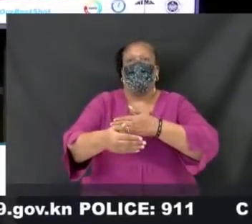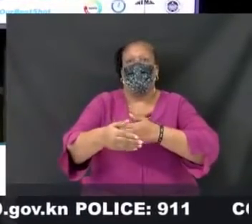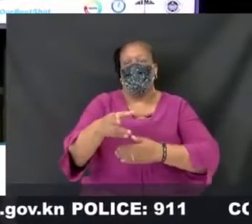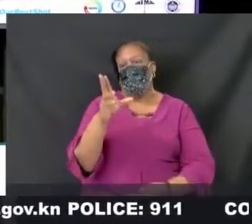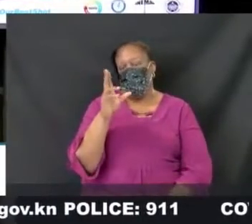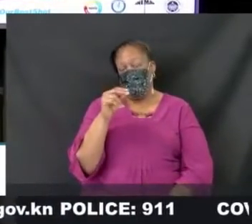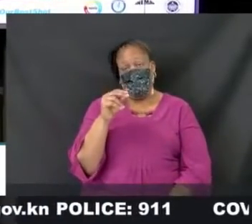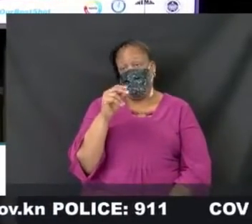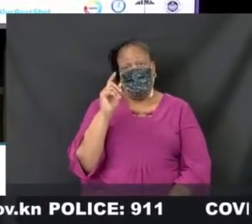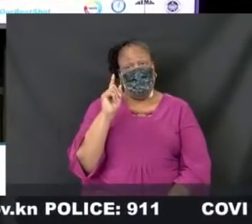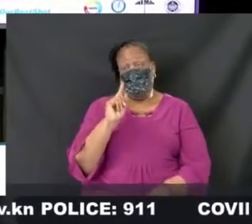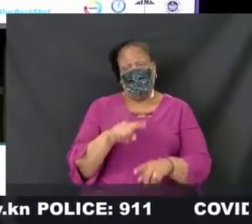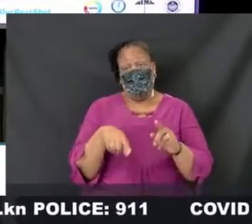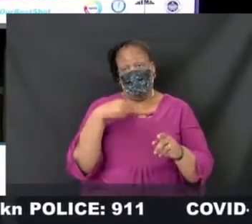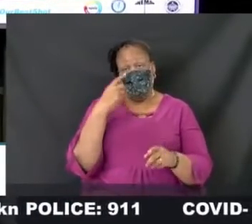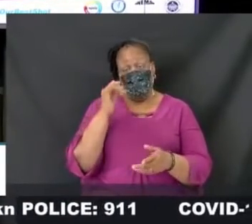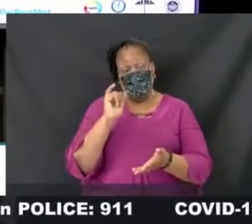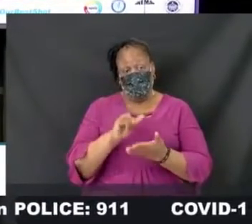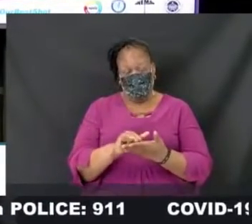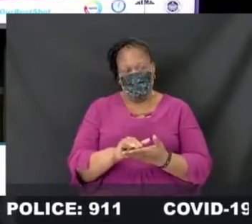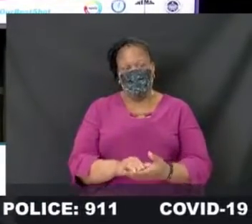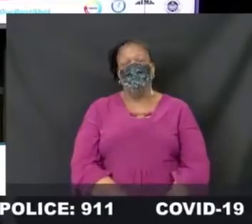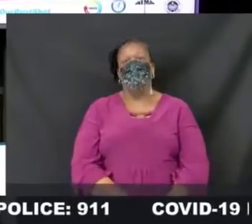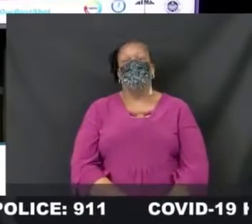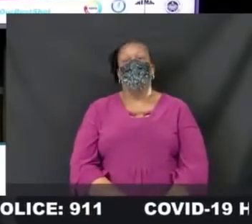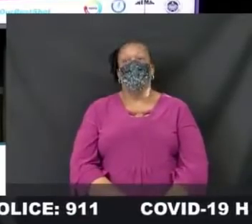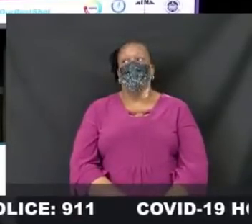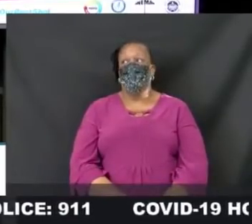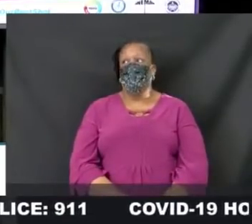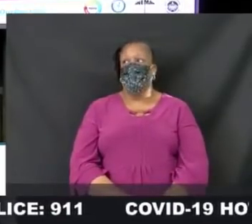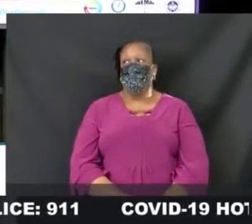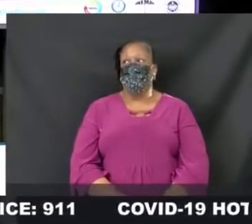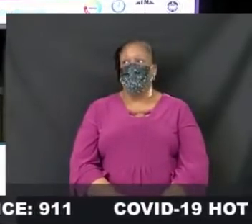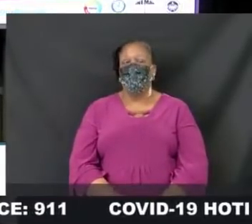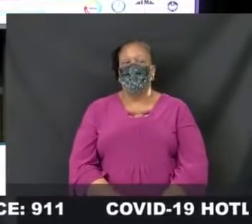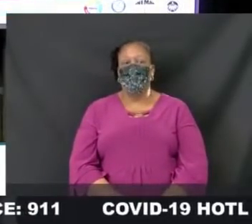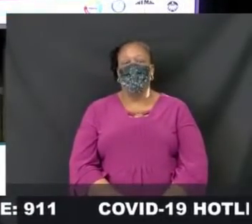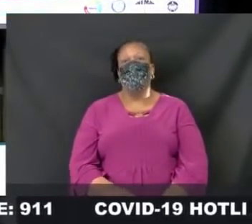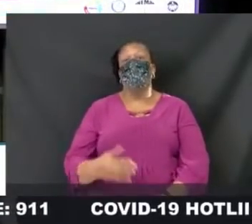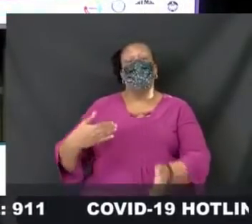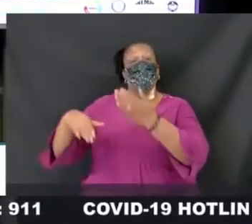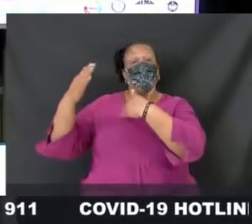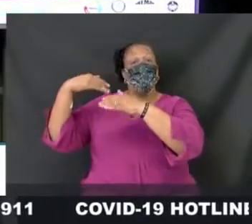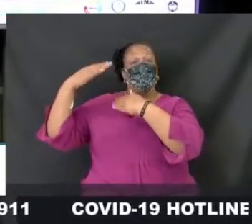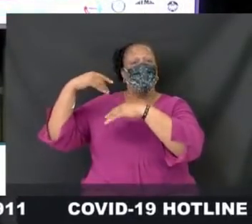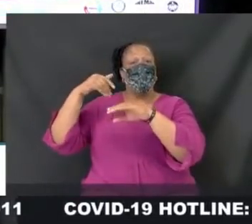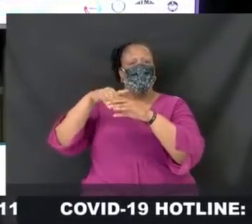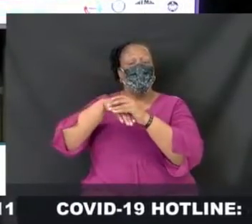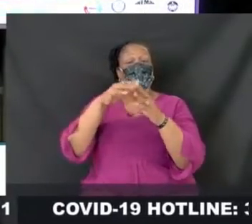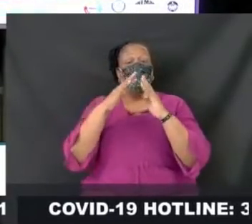and era. Now, just like 9/11, we had the impact